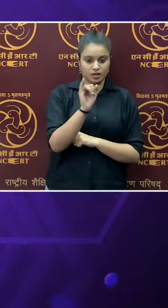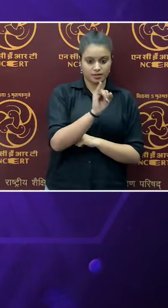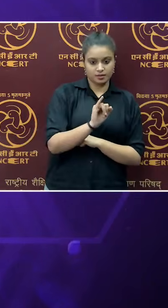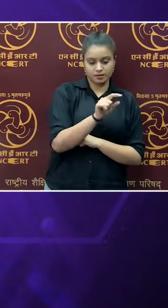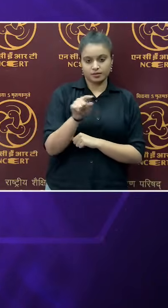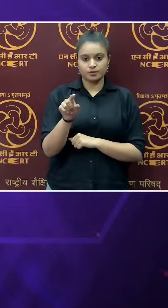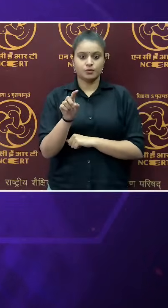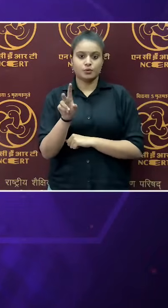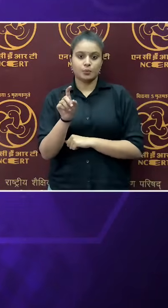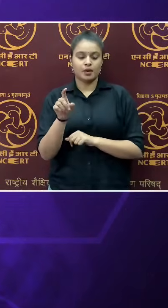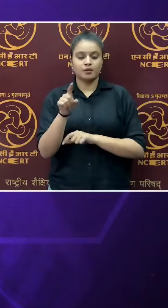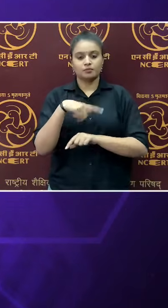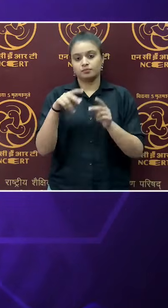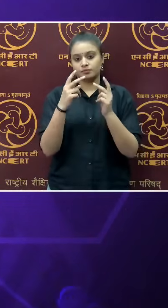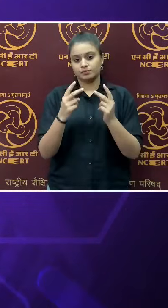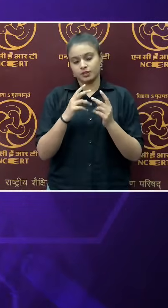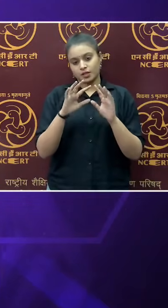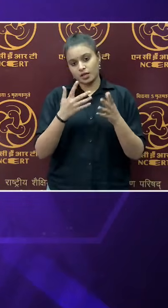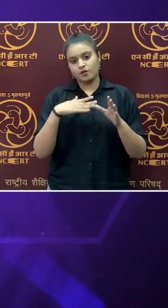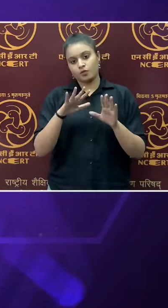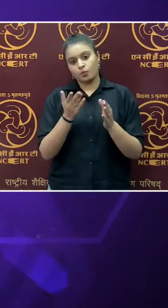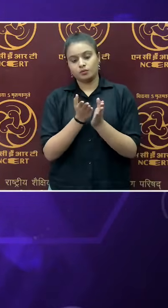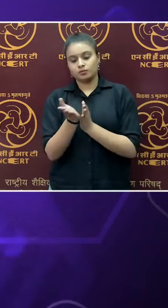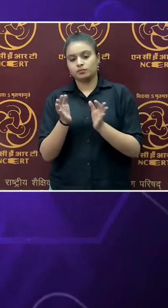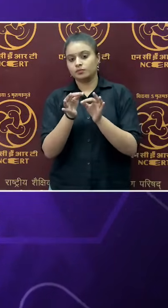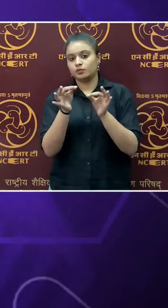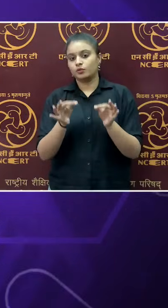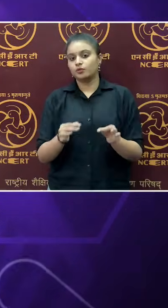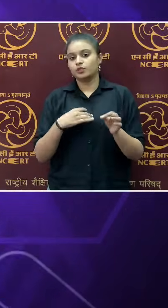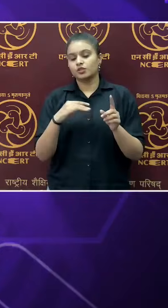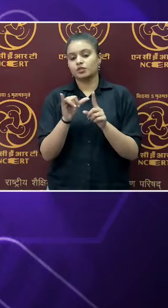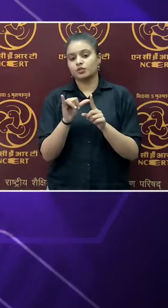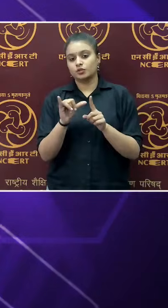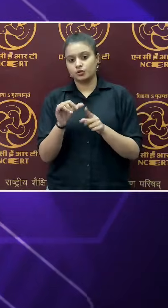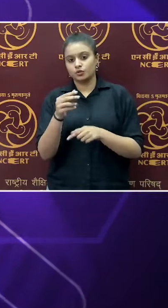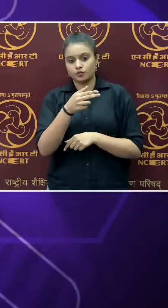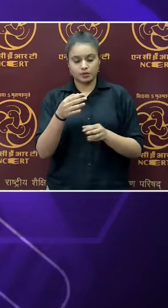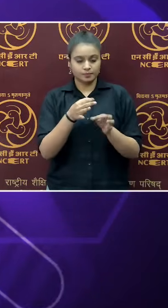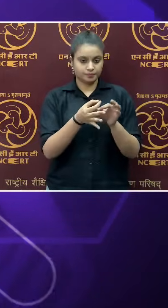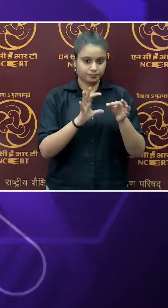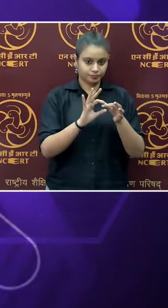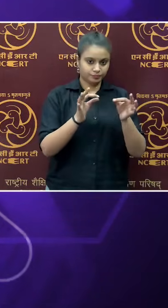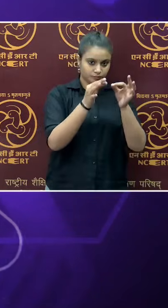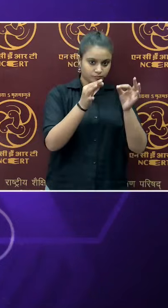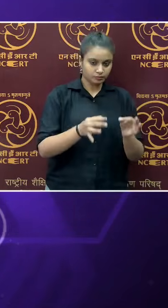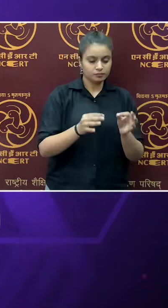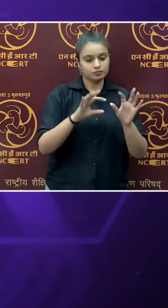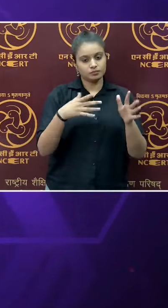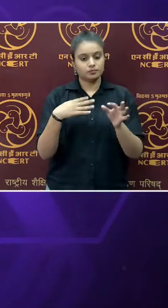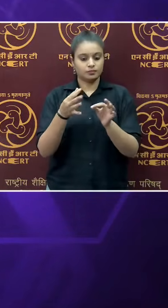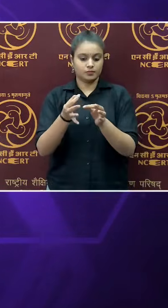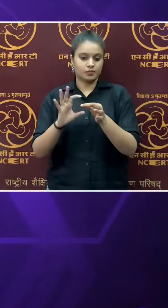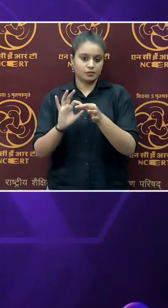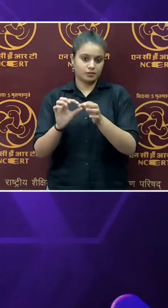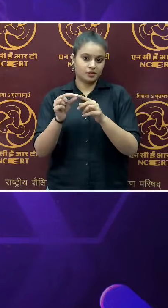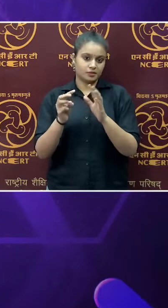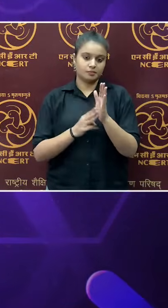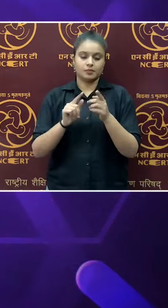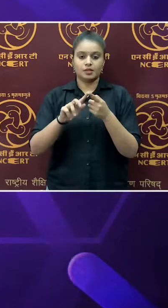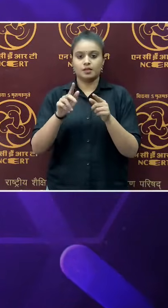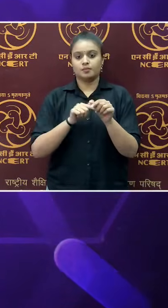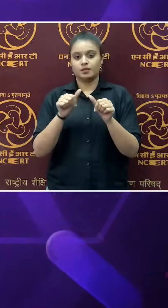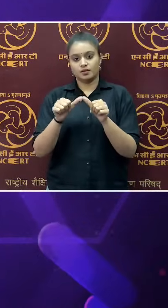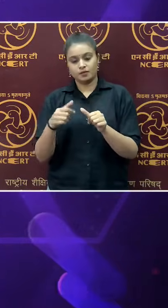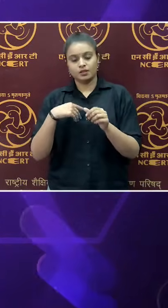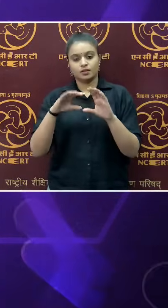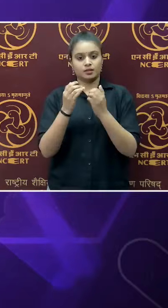channel number 12, and along with on our official YouTube handle. These are NCERT official and NCERT PM Avidya